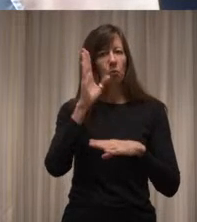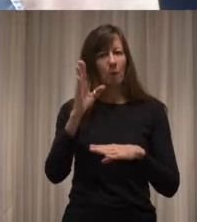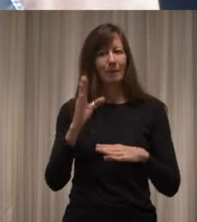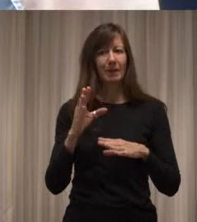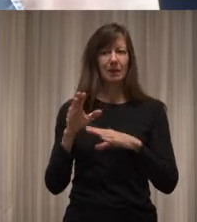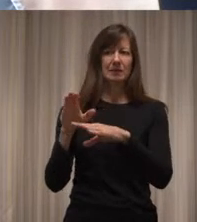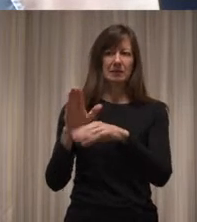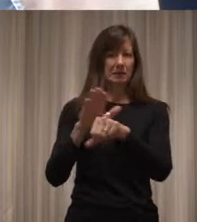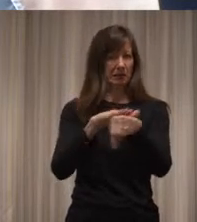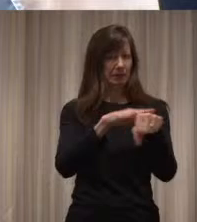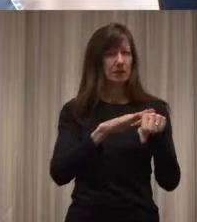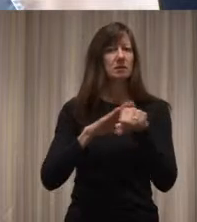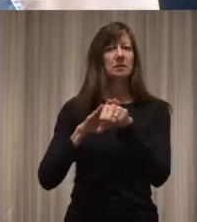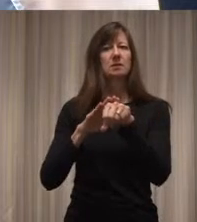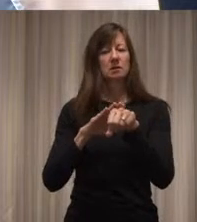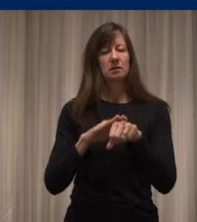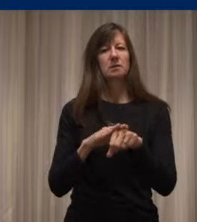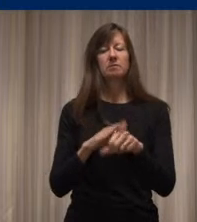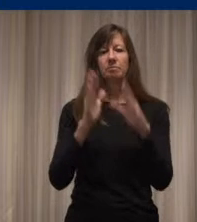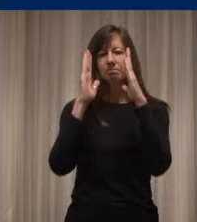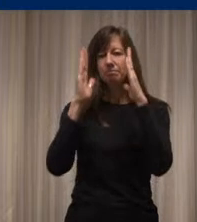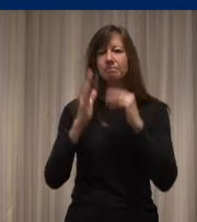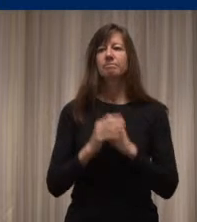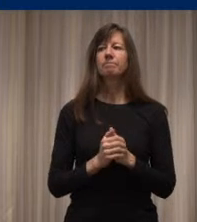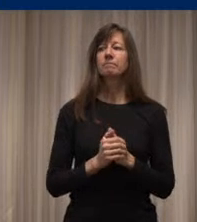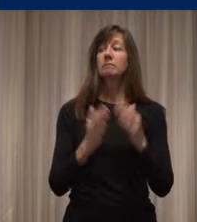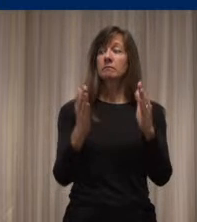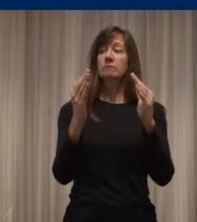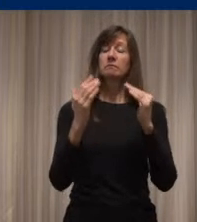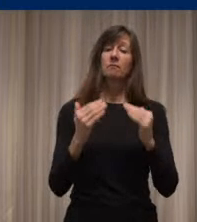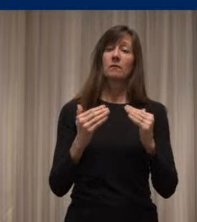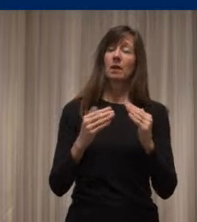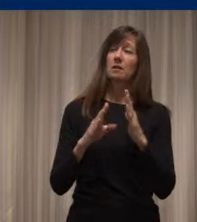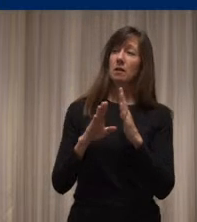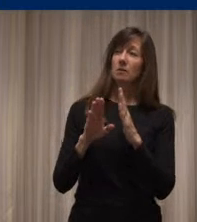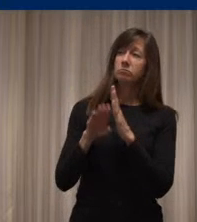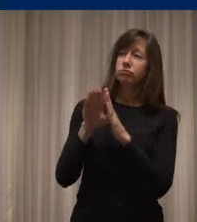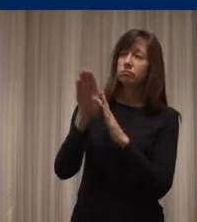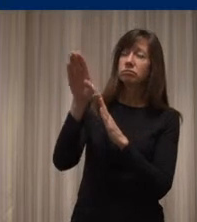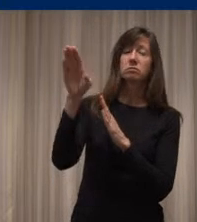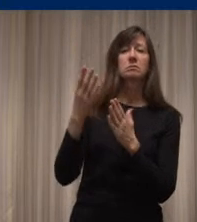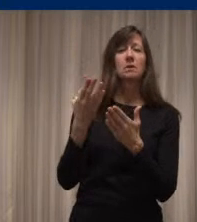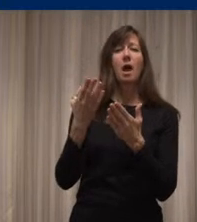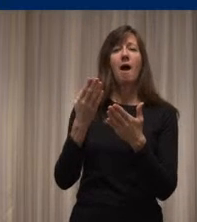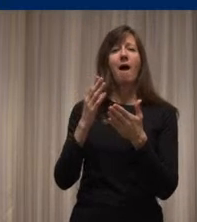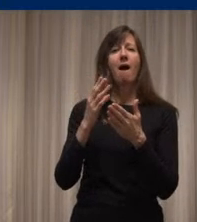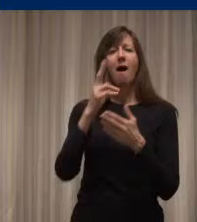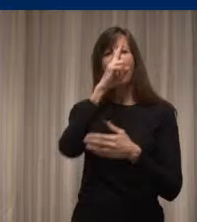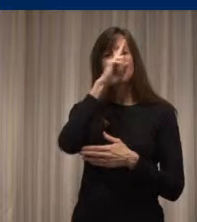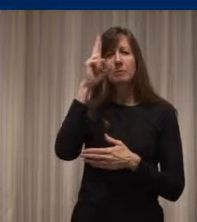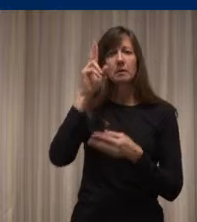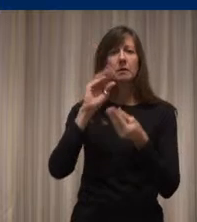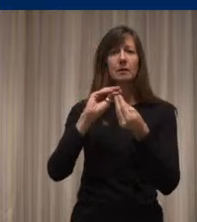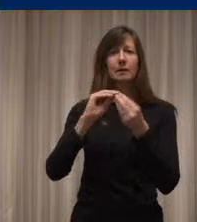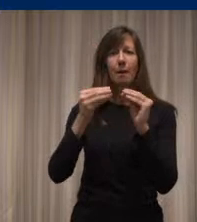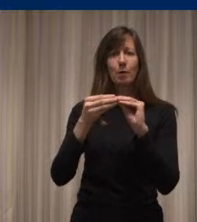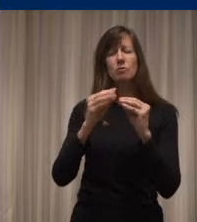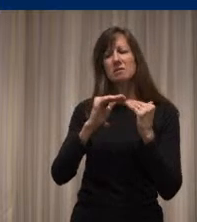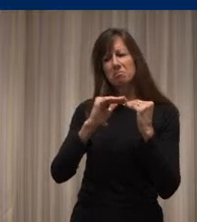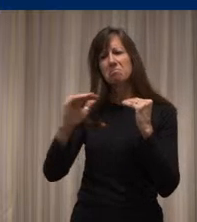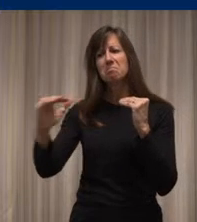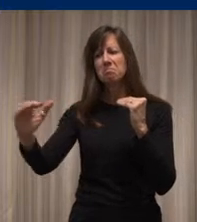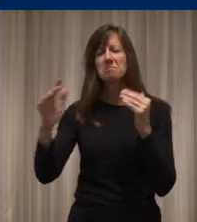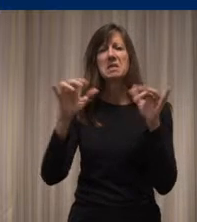news here in that we're holding steady. We're at the same number of hospitalized as we were on Tuesday. We're at